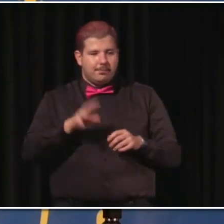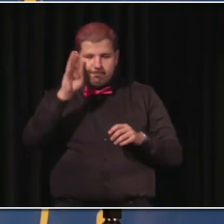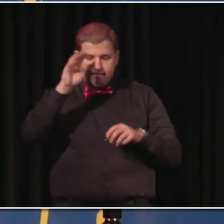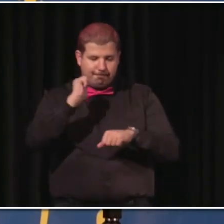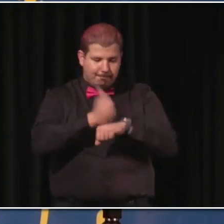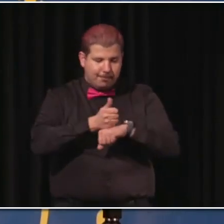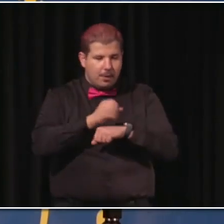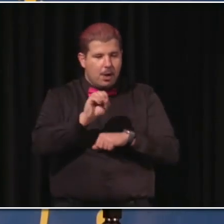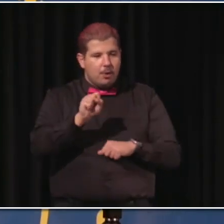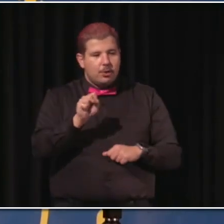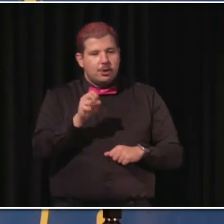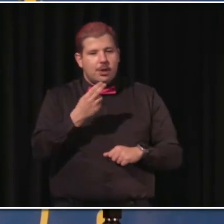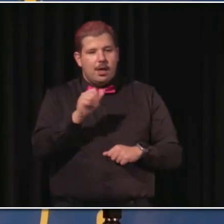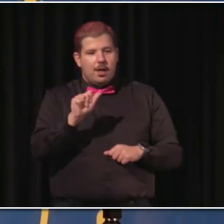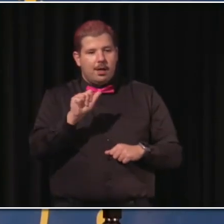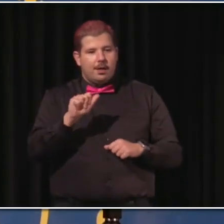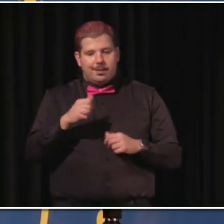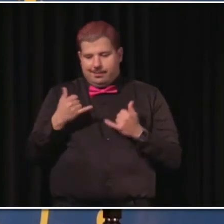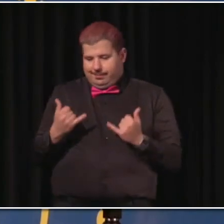and modern fire codes.